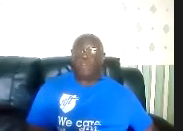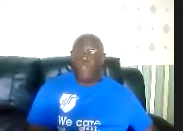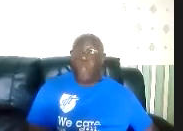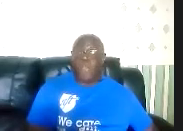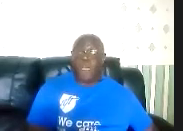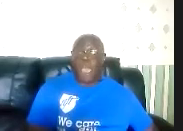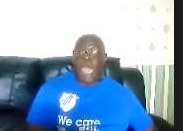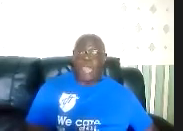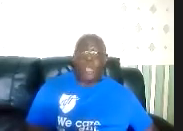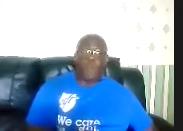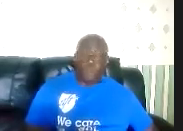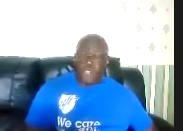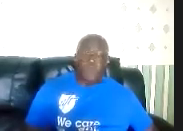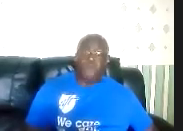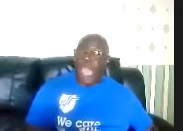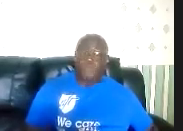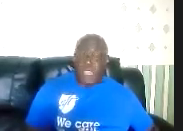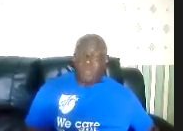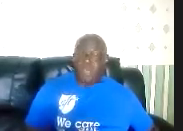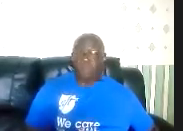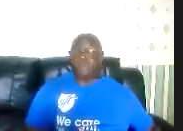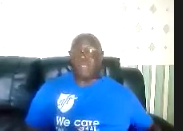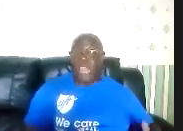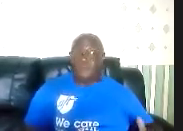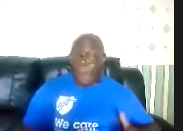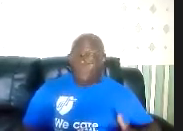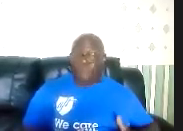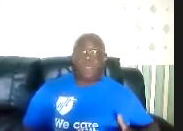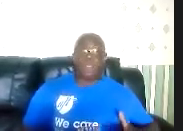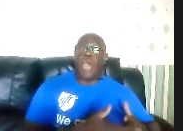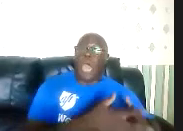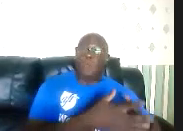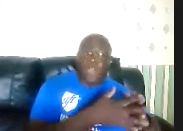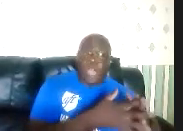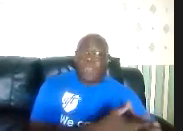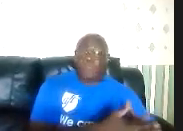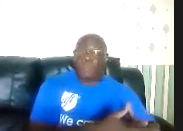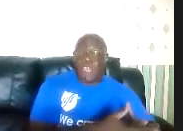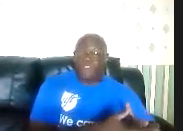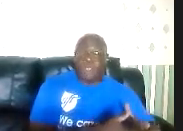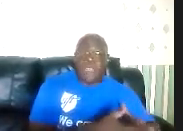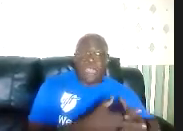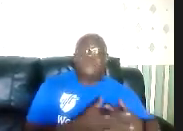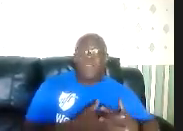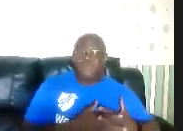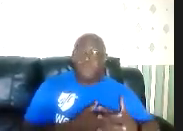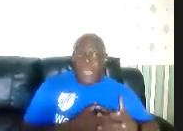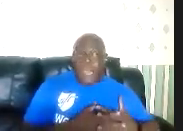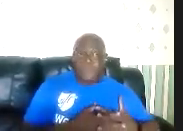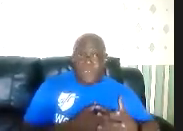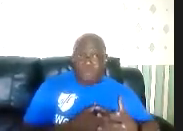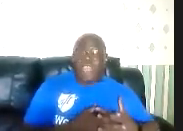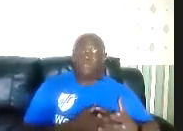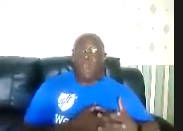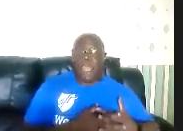far too long. And, you know, for whatever reason, they come to us and we haven't addressed those issues. I mean, the key thing for me that